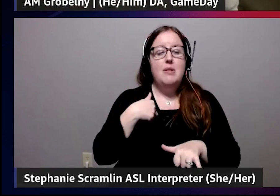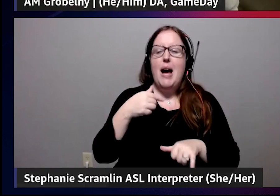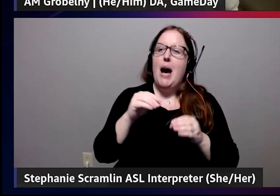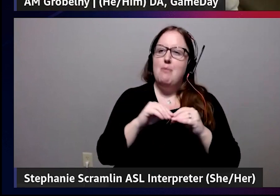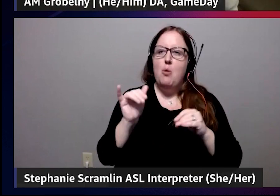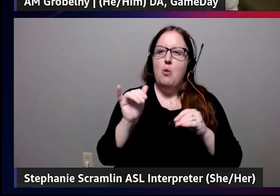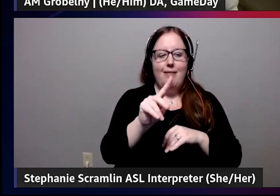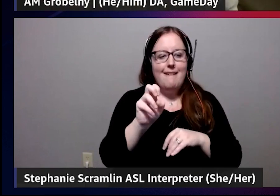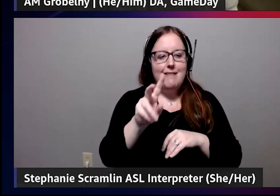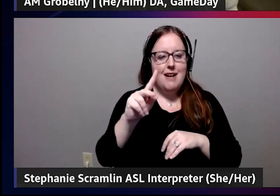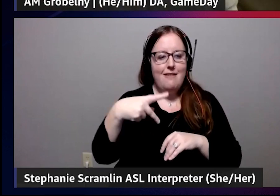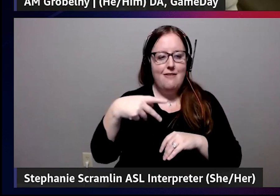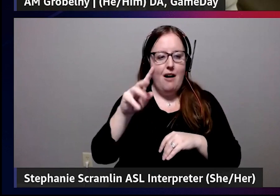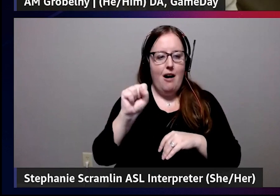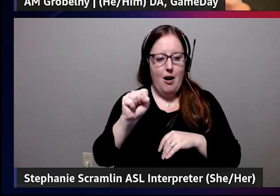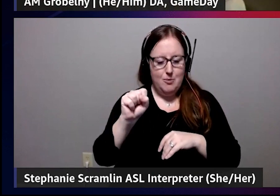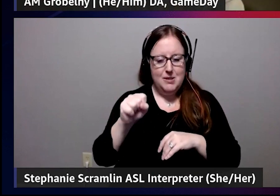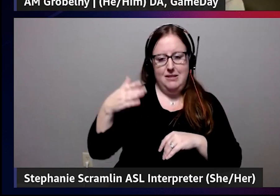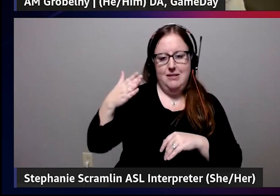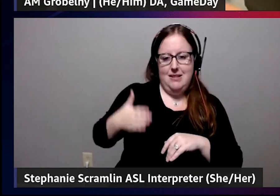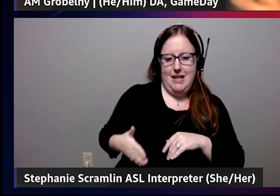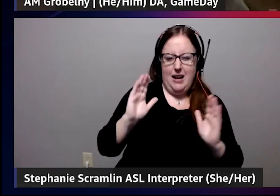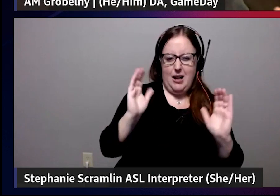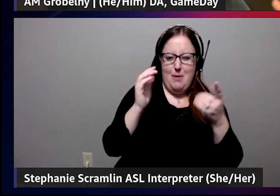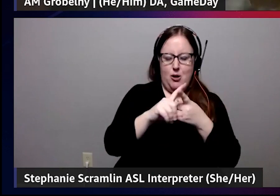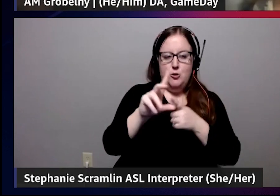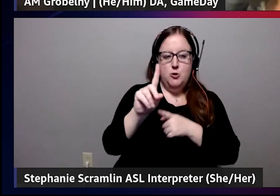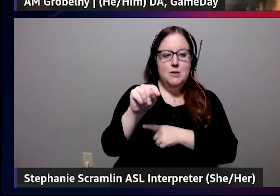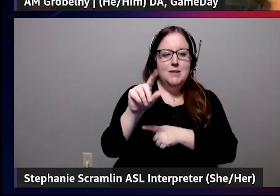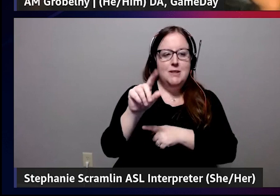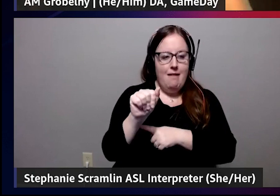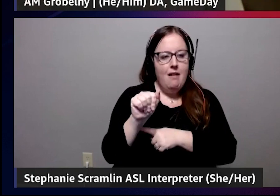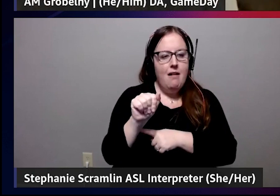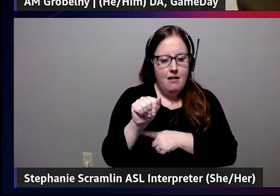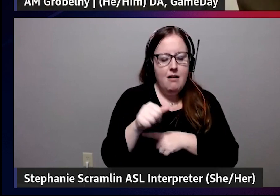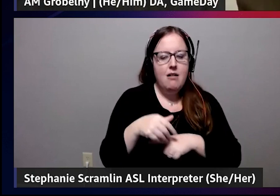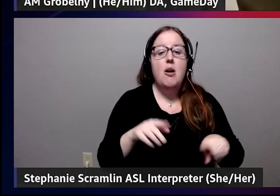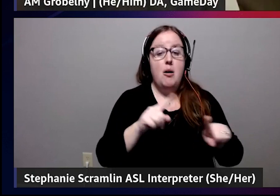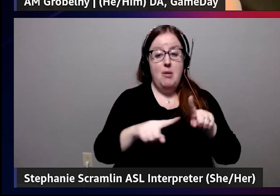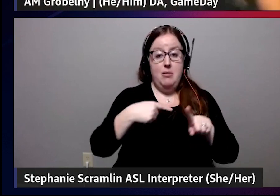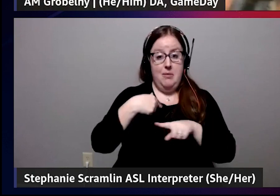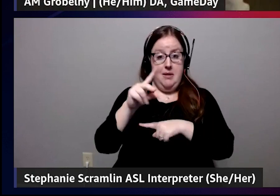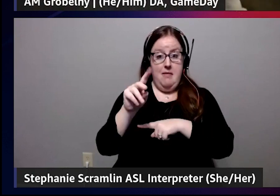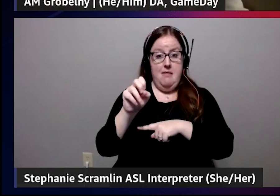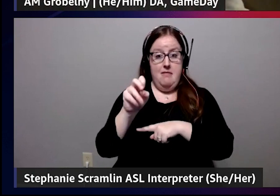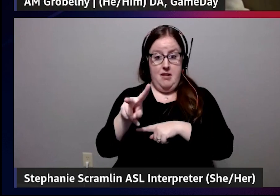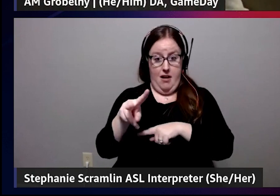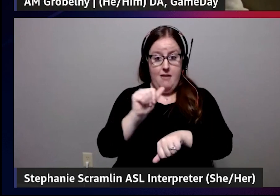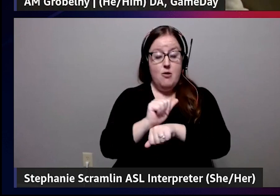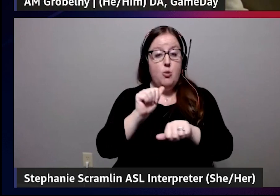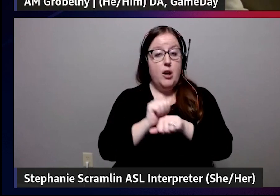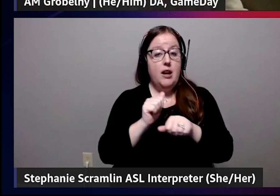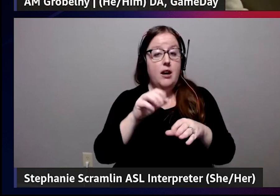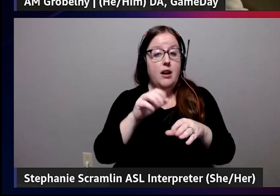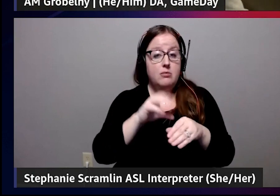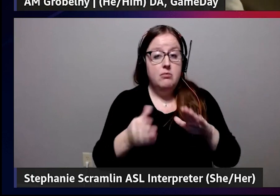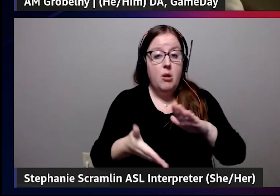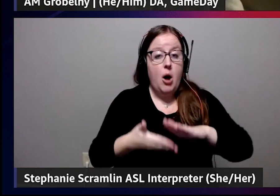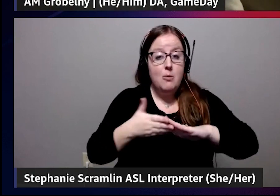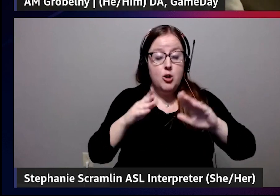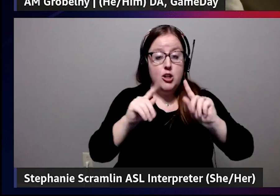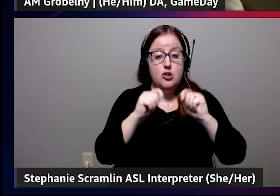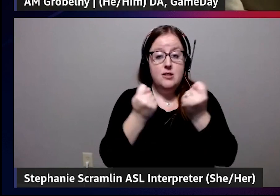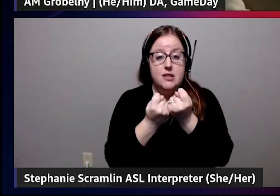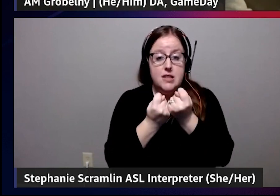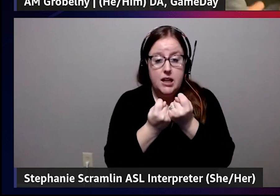the DevOps developer side than the data side, but as a dev working with an operations team, I'm constantly